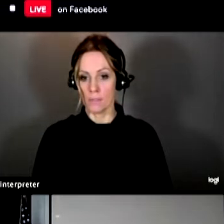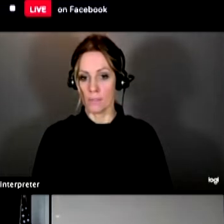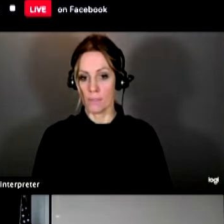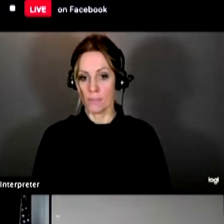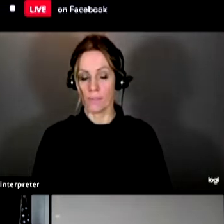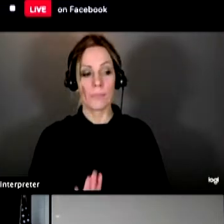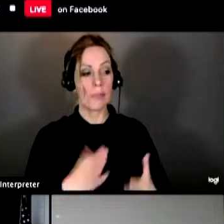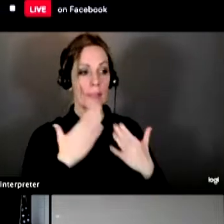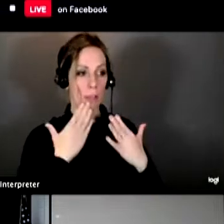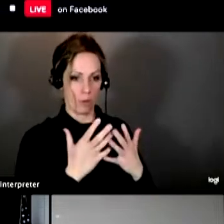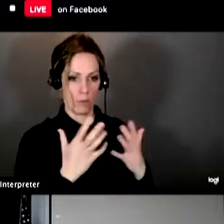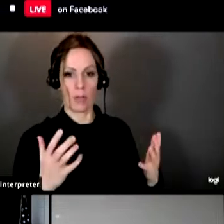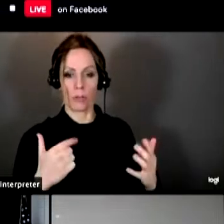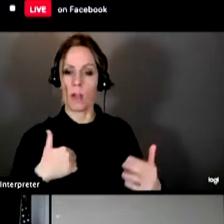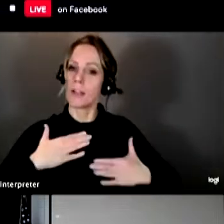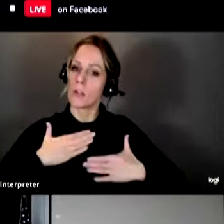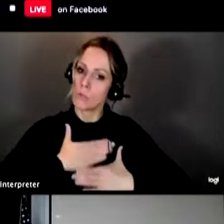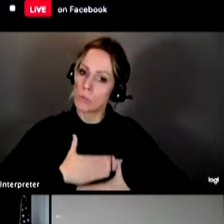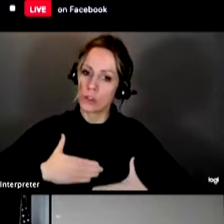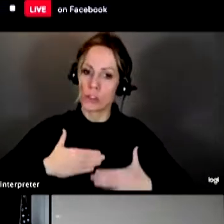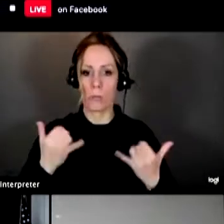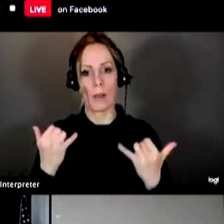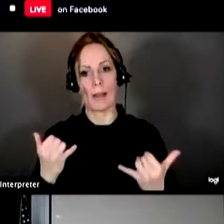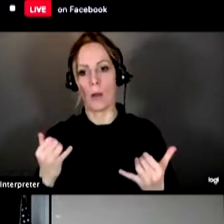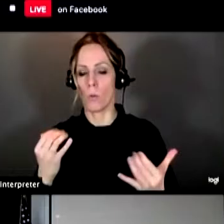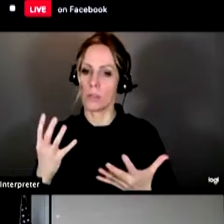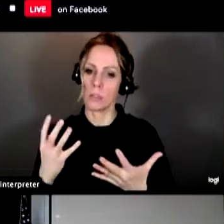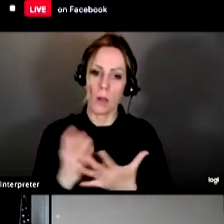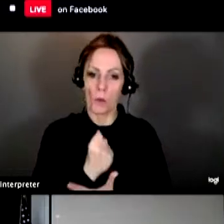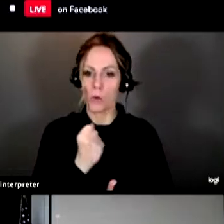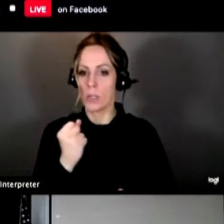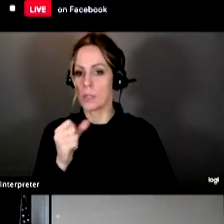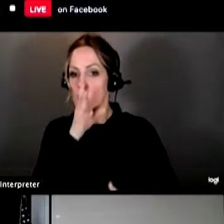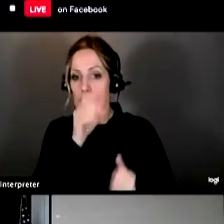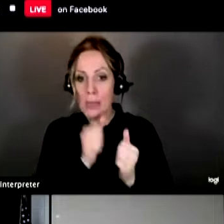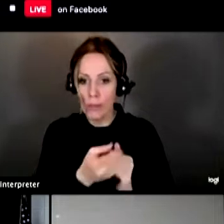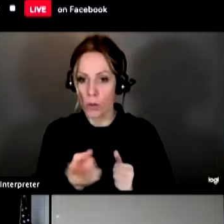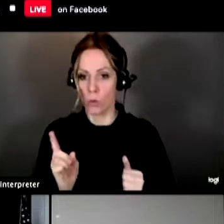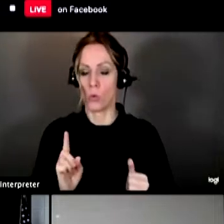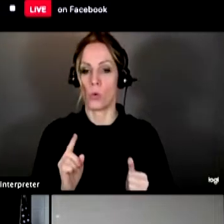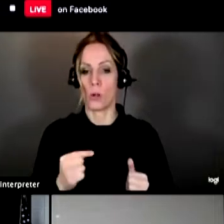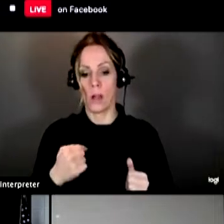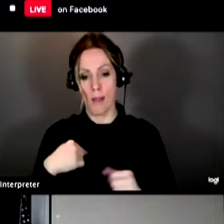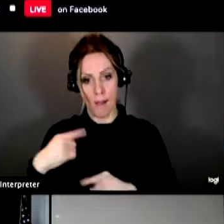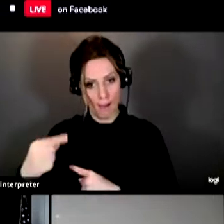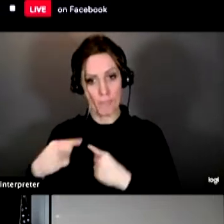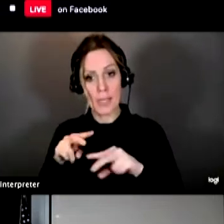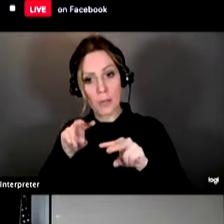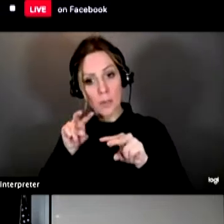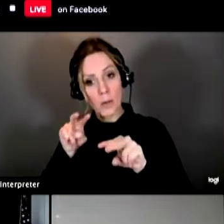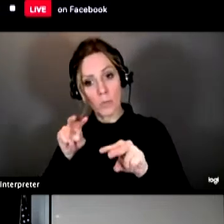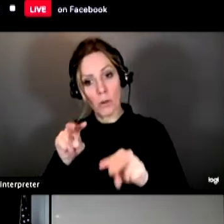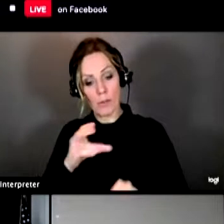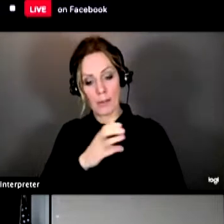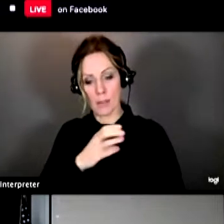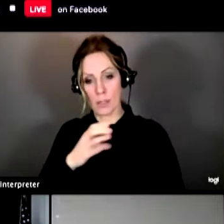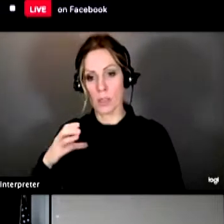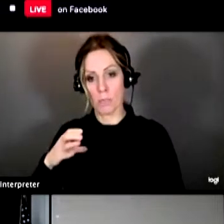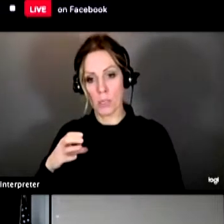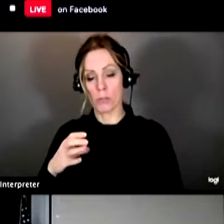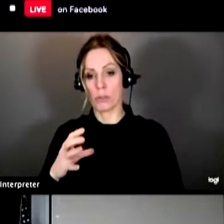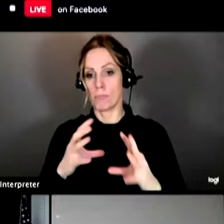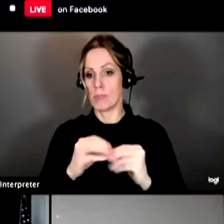Thank you very much. I appreciate this opportunity to speak with you. I've been observing the full and subcommittee commission meetings from the beginning and am so impressed